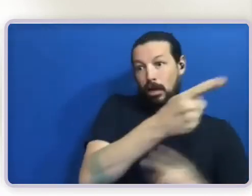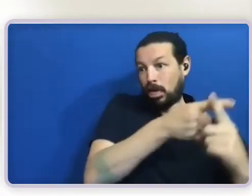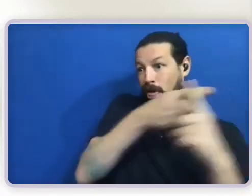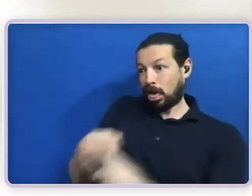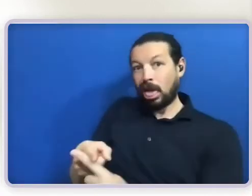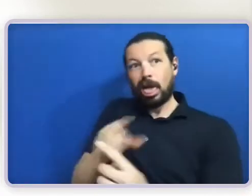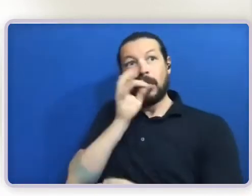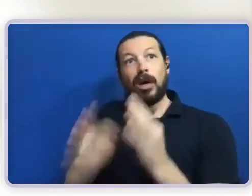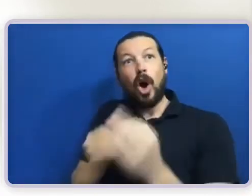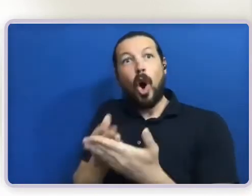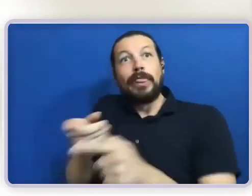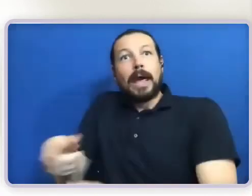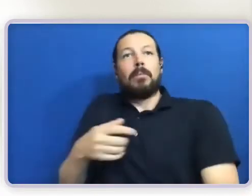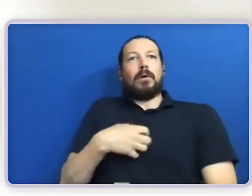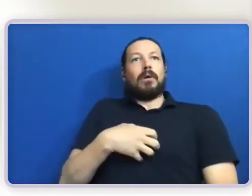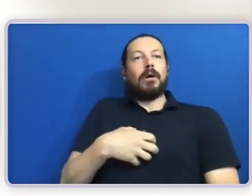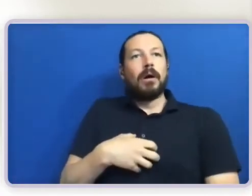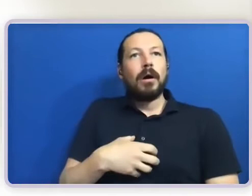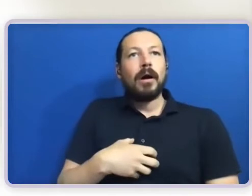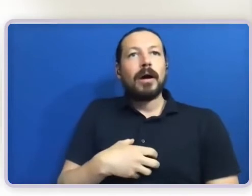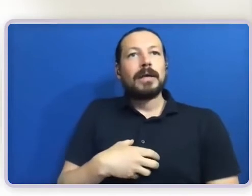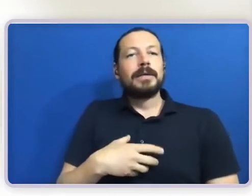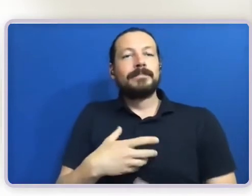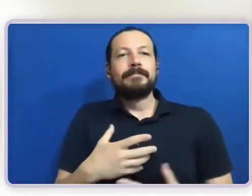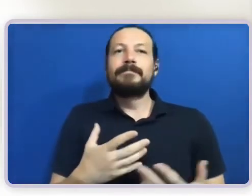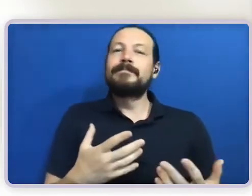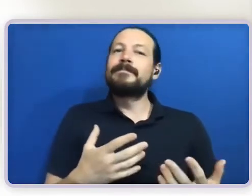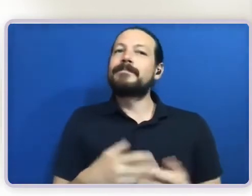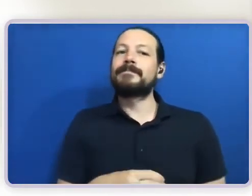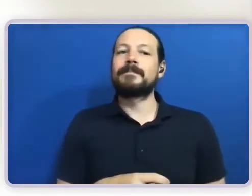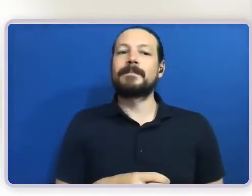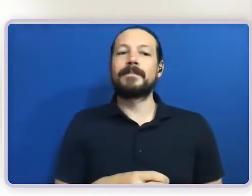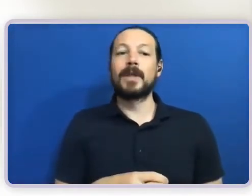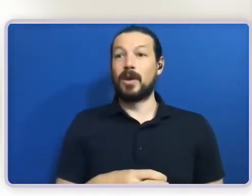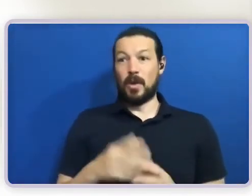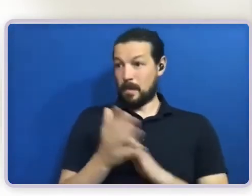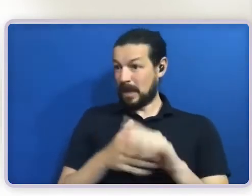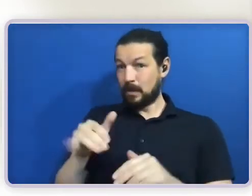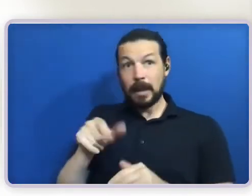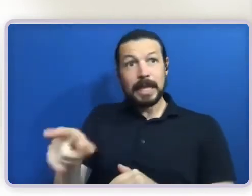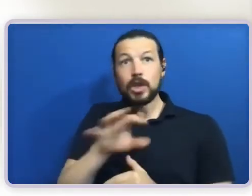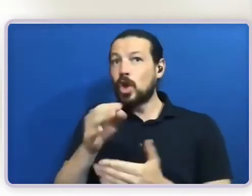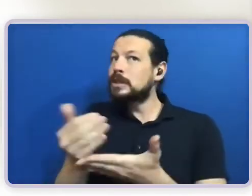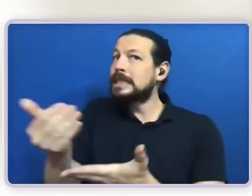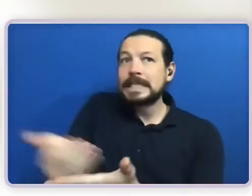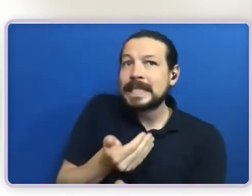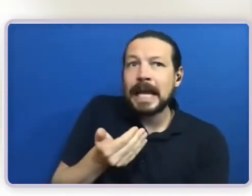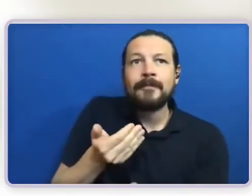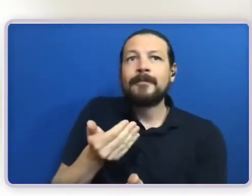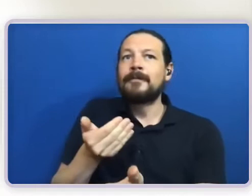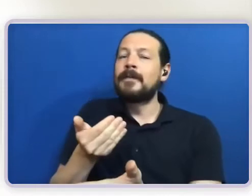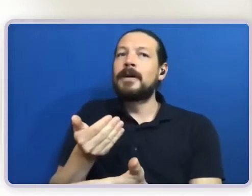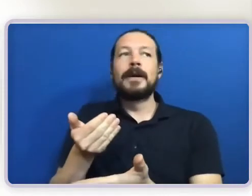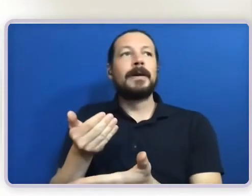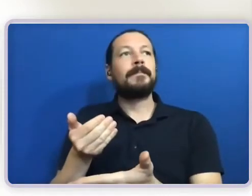And retribution or payback, you might be worried about someone's safety. If you make a submission, you might be